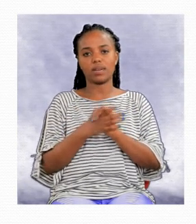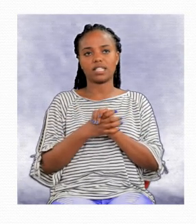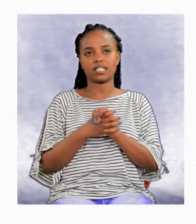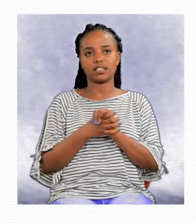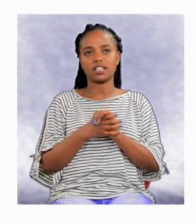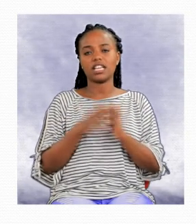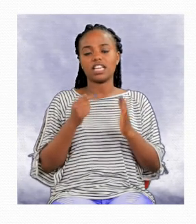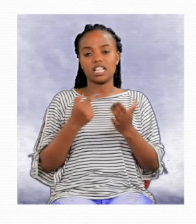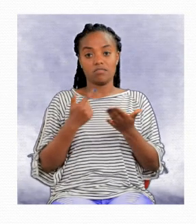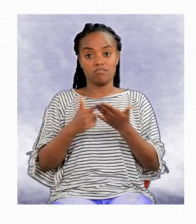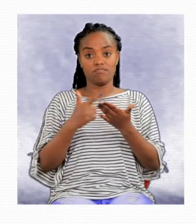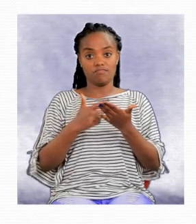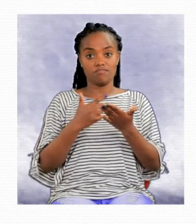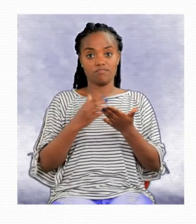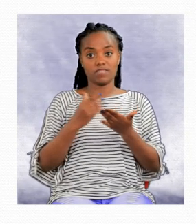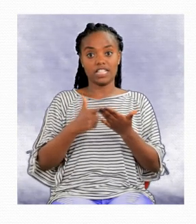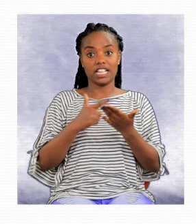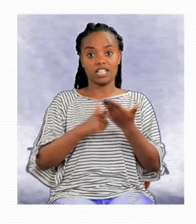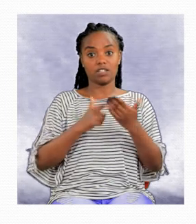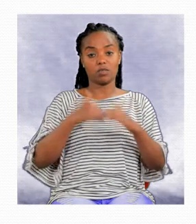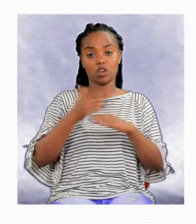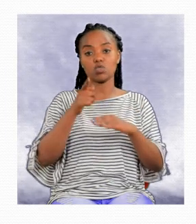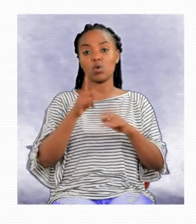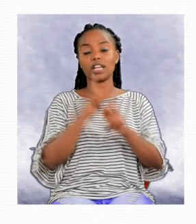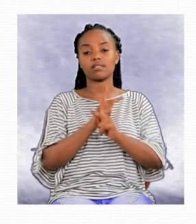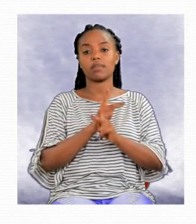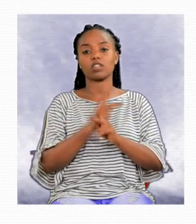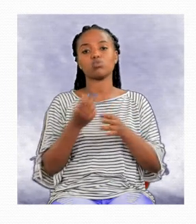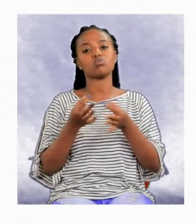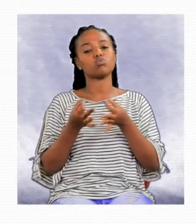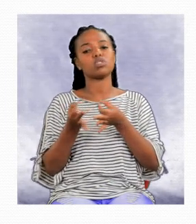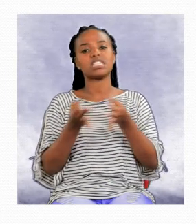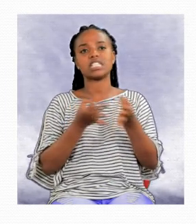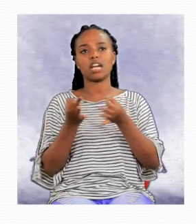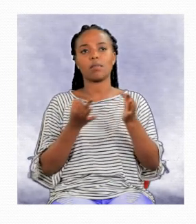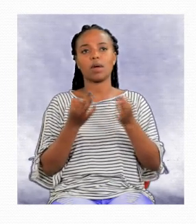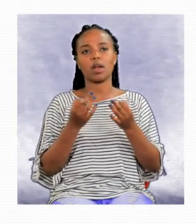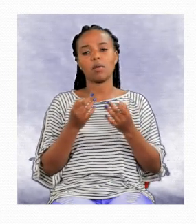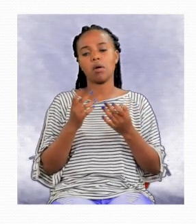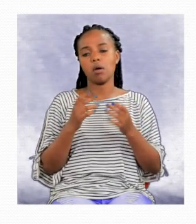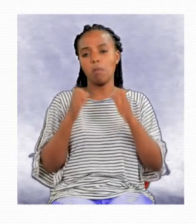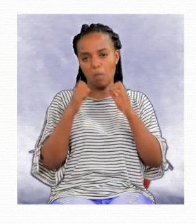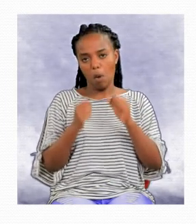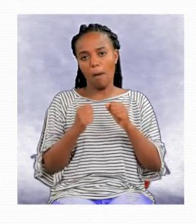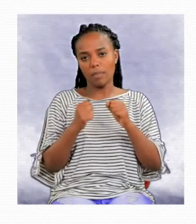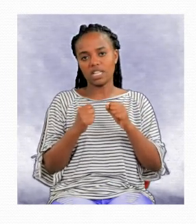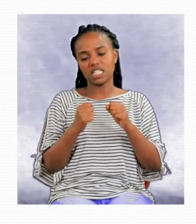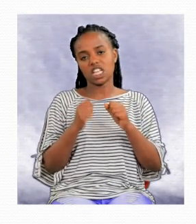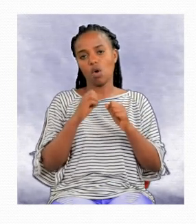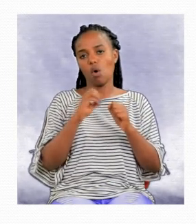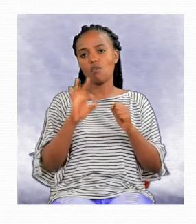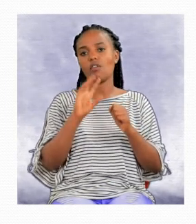After revising this lesson, you are expected to determine the probability of an event.